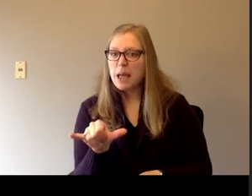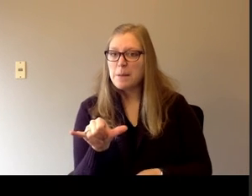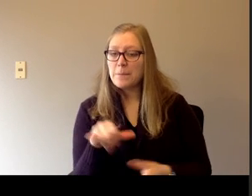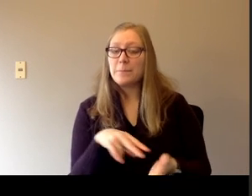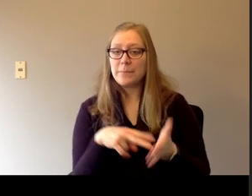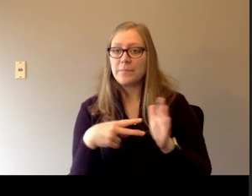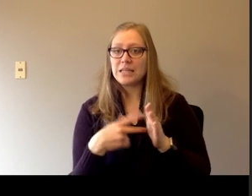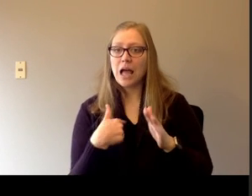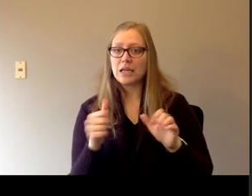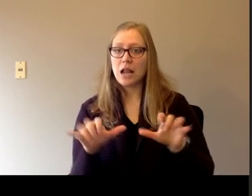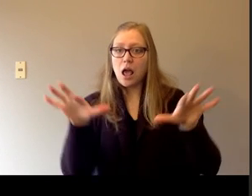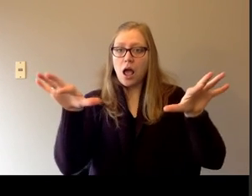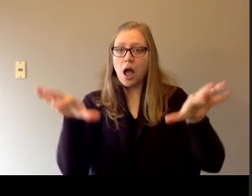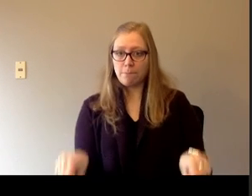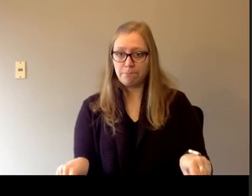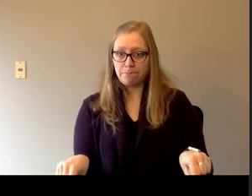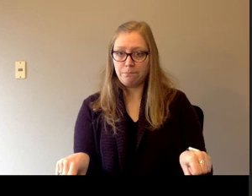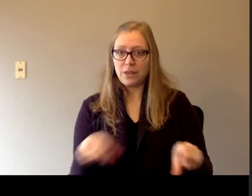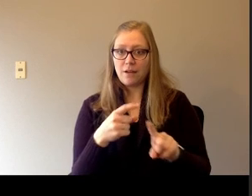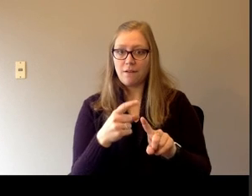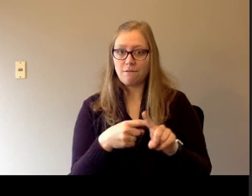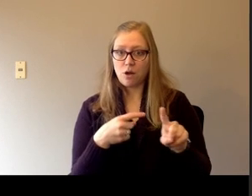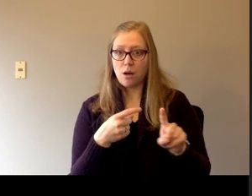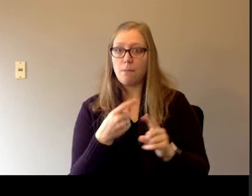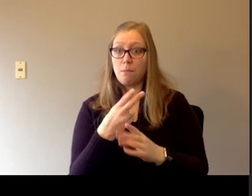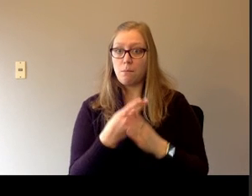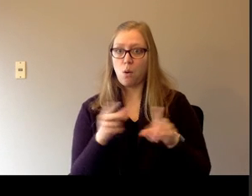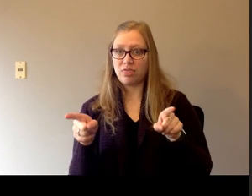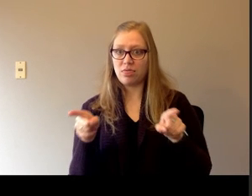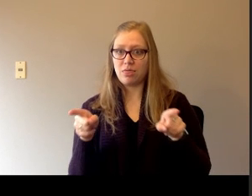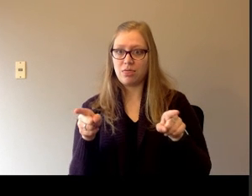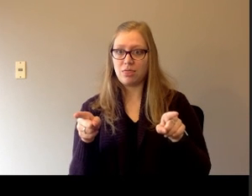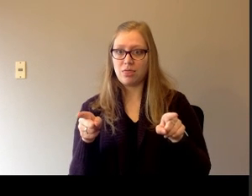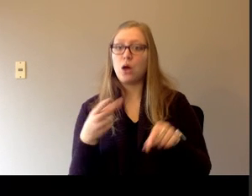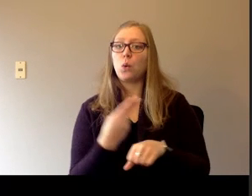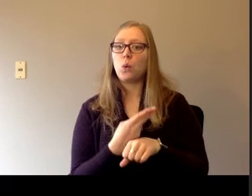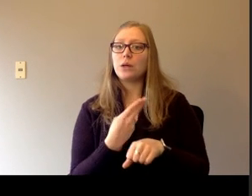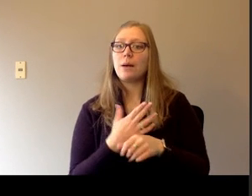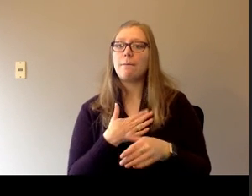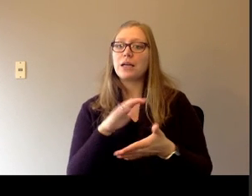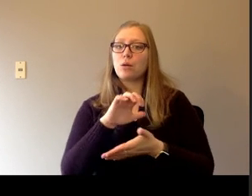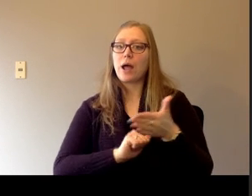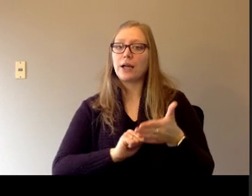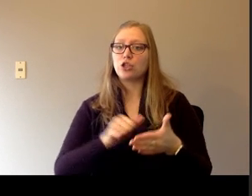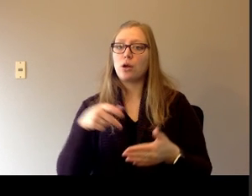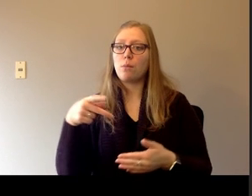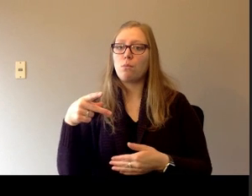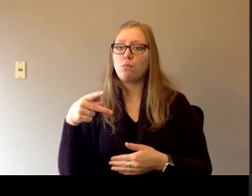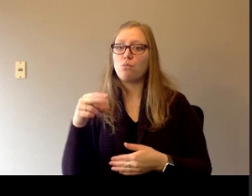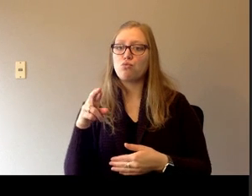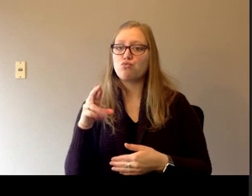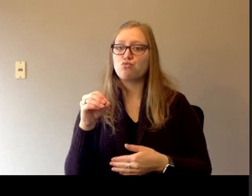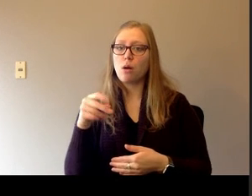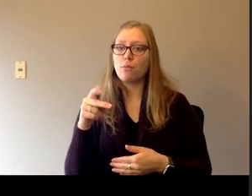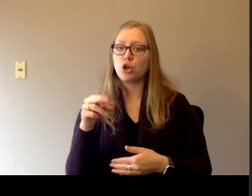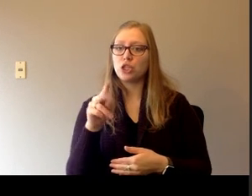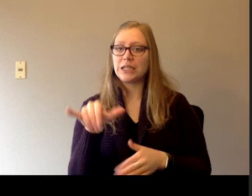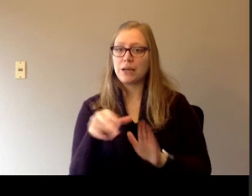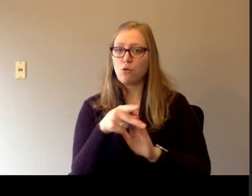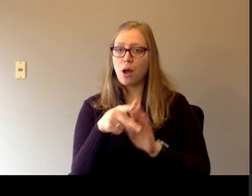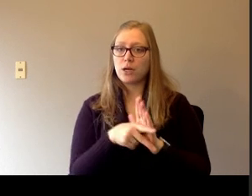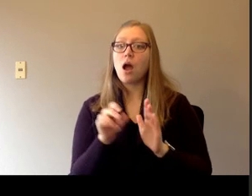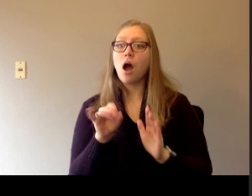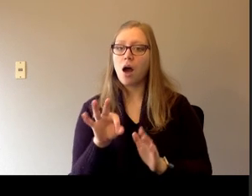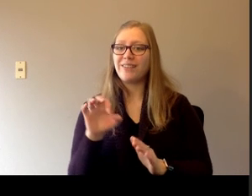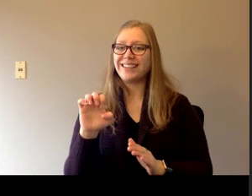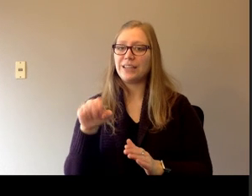subtract that from both sides using the subtraction property of equality. That is also true for angle M and angle